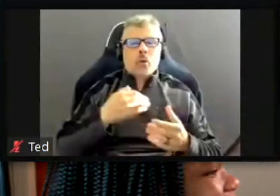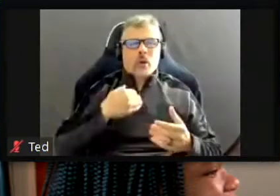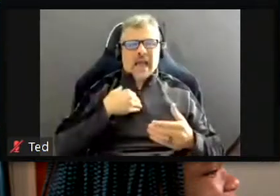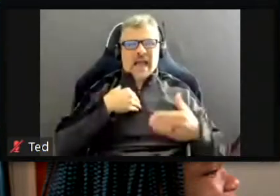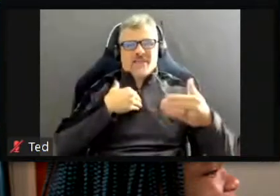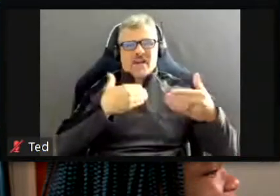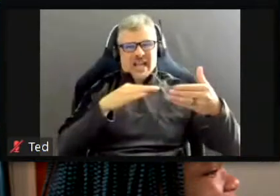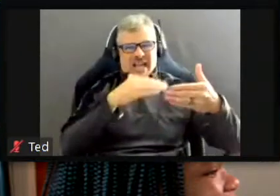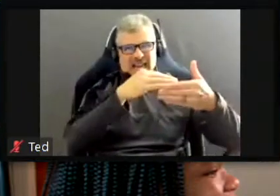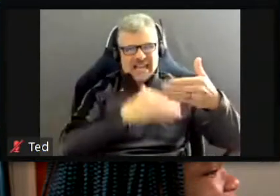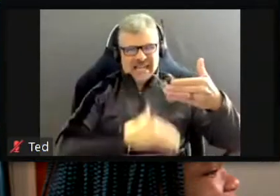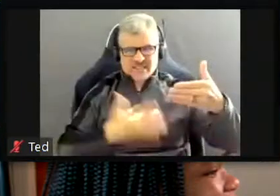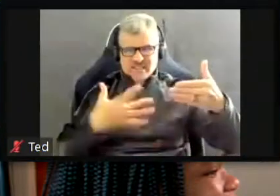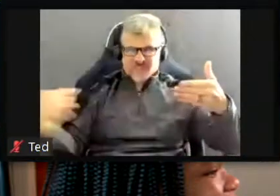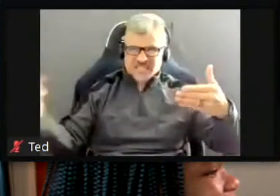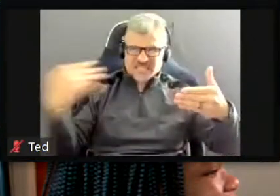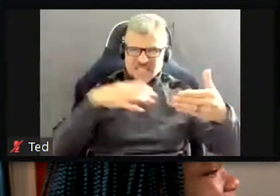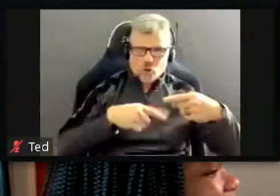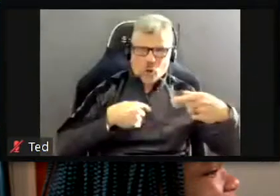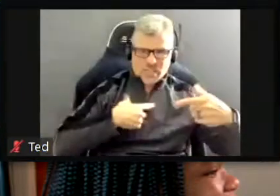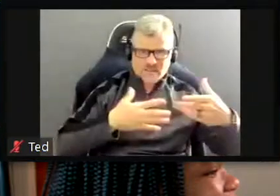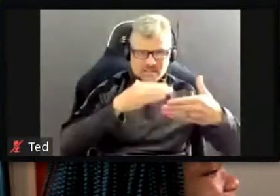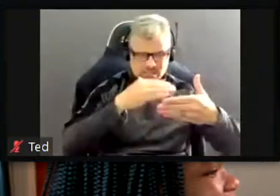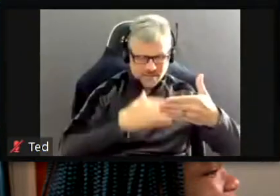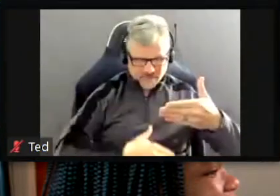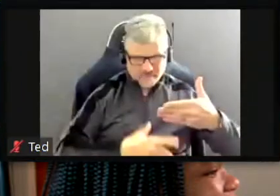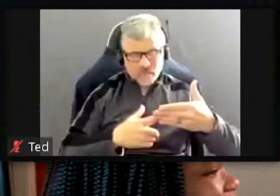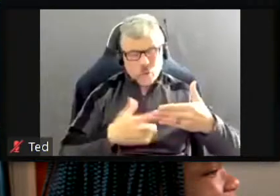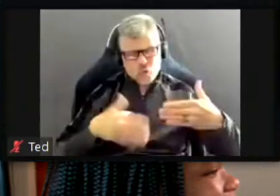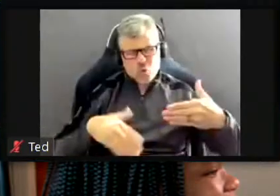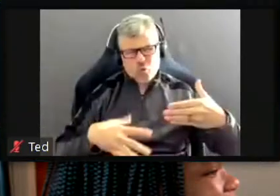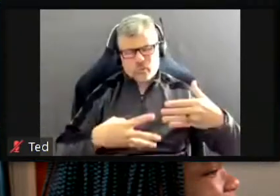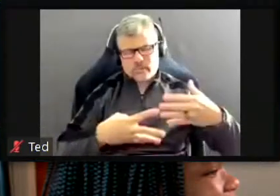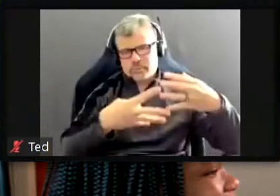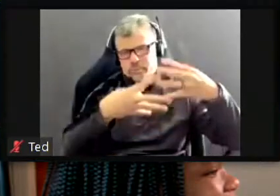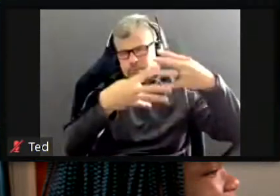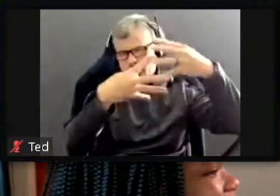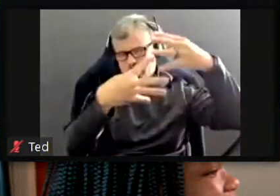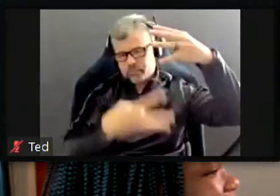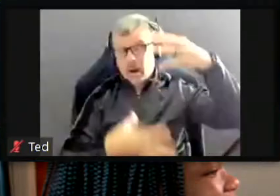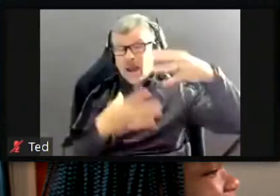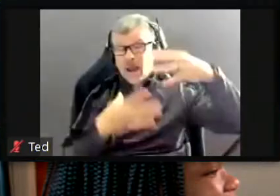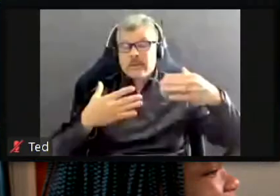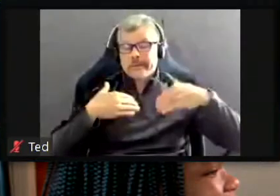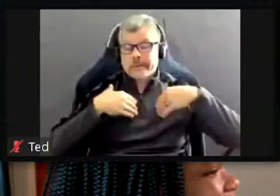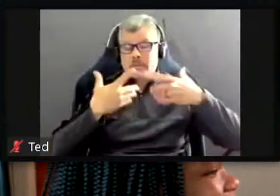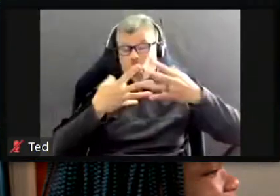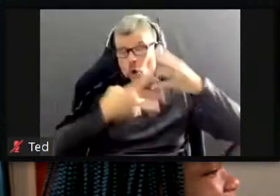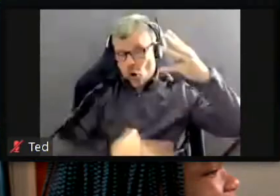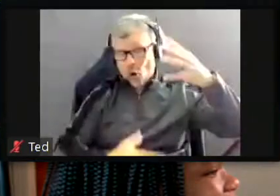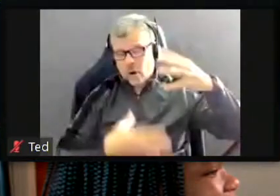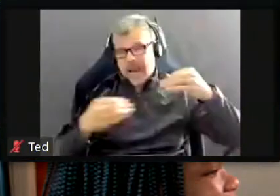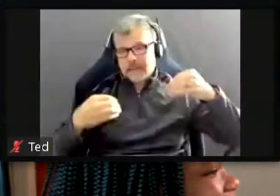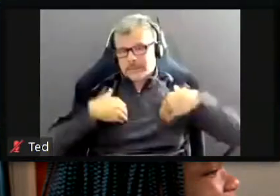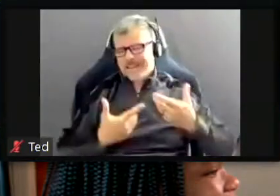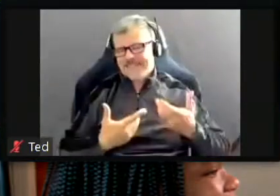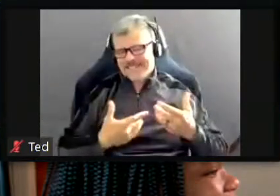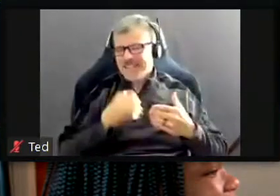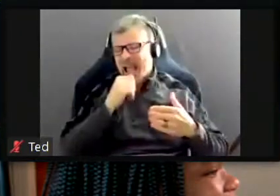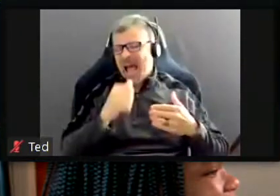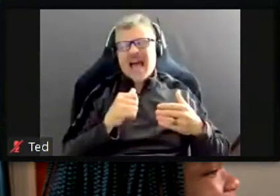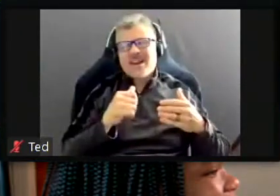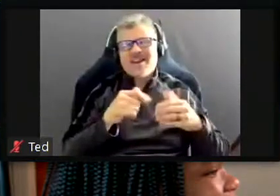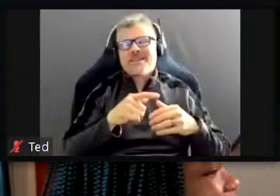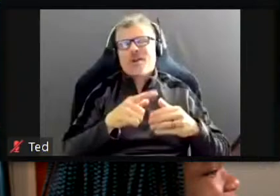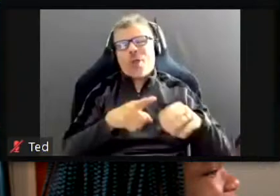communicated to us that I say exhaustive, it's exhausting, but it's not an exhaustive list that